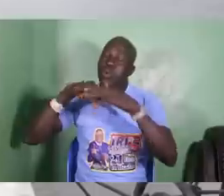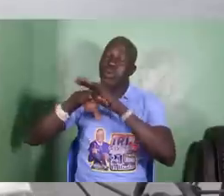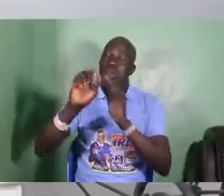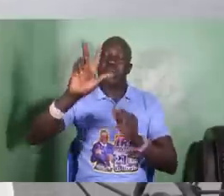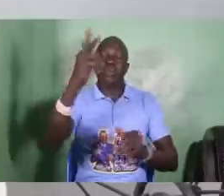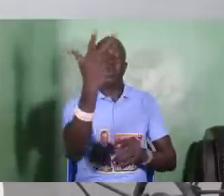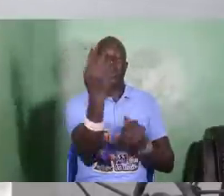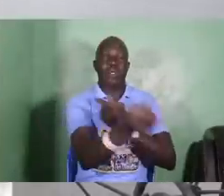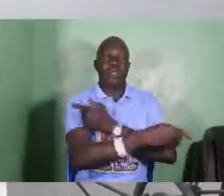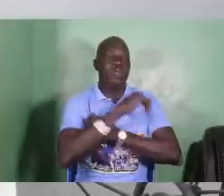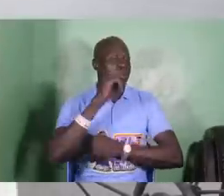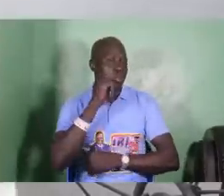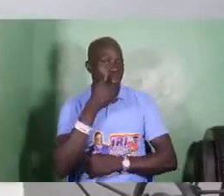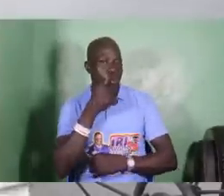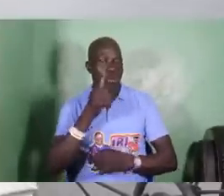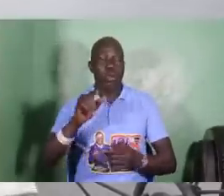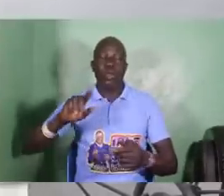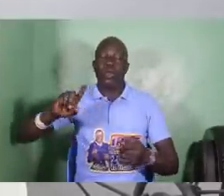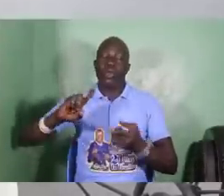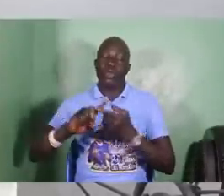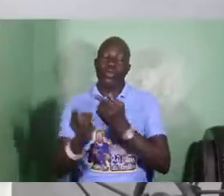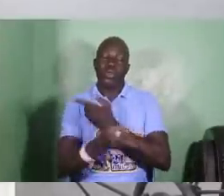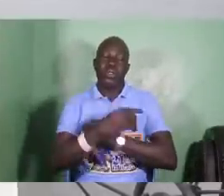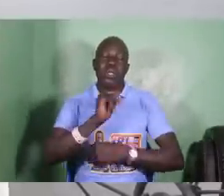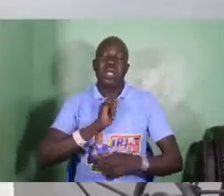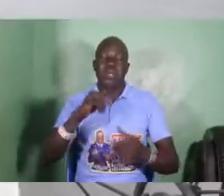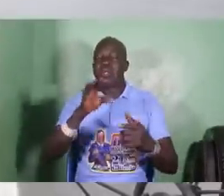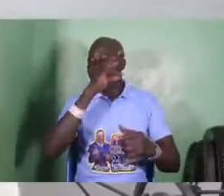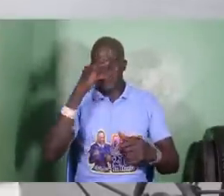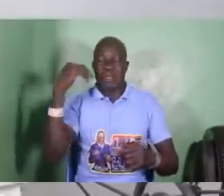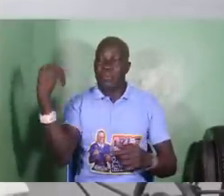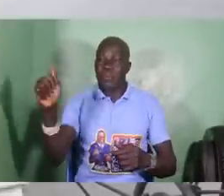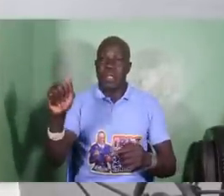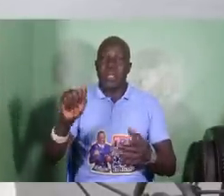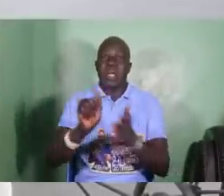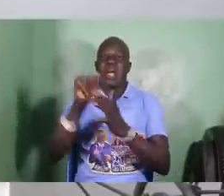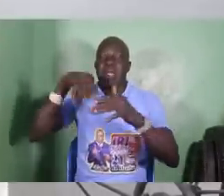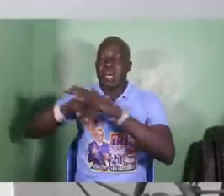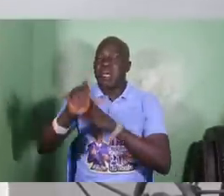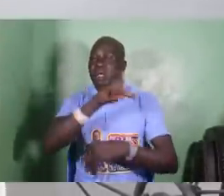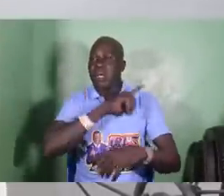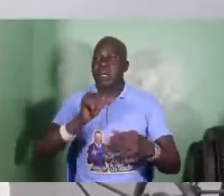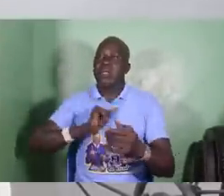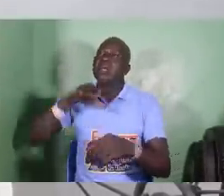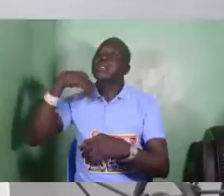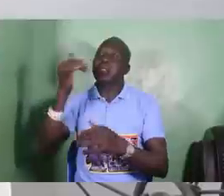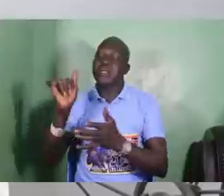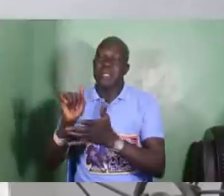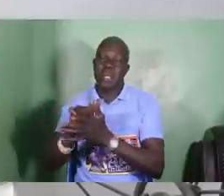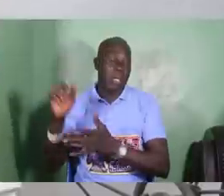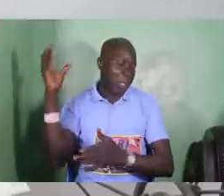And it's going to be third day tomorrow. Today, the fasting 10 days and prayer reach pain. As the Lord has